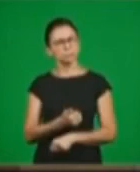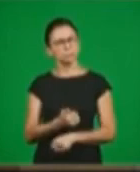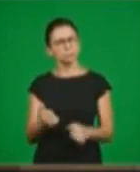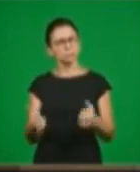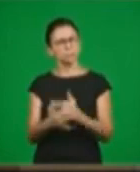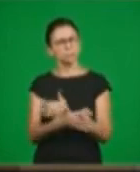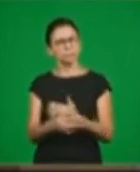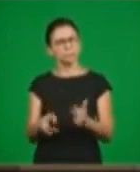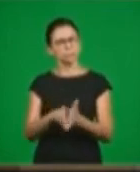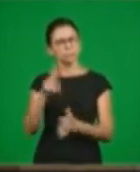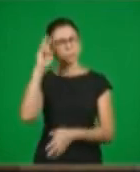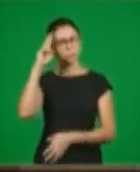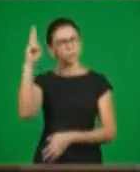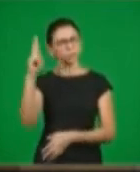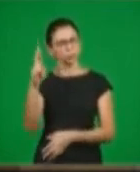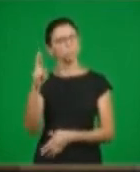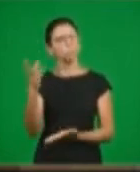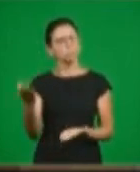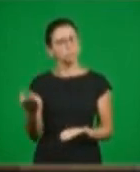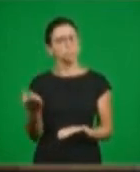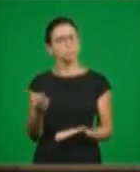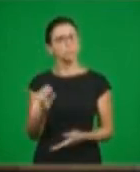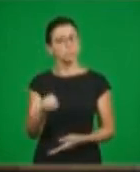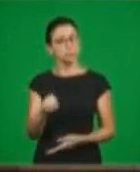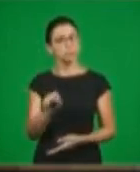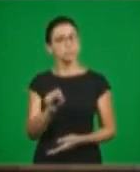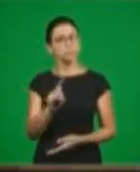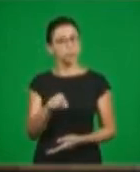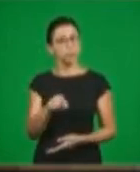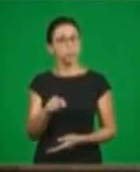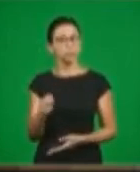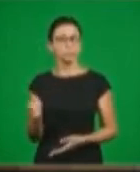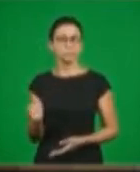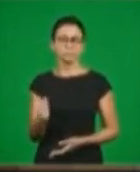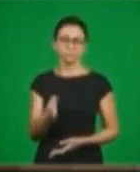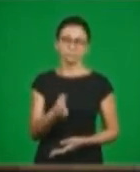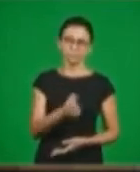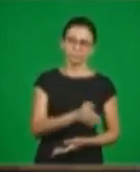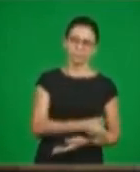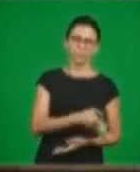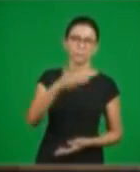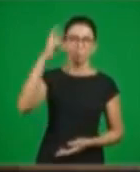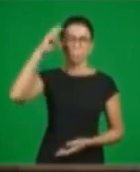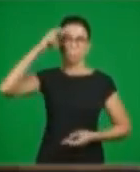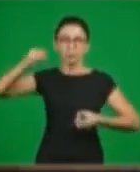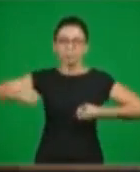So the Lord had been given a city in our disposal.